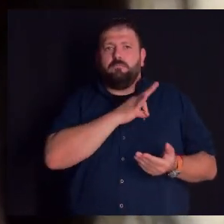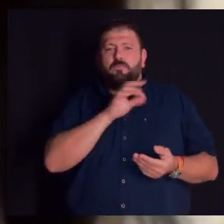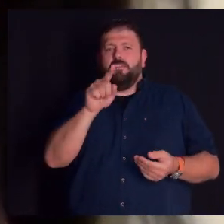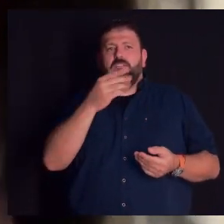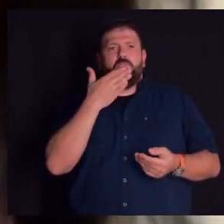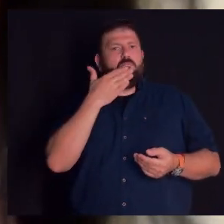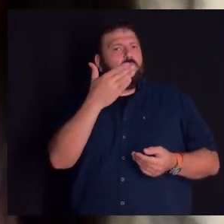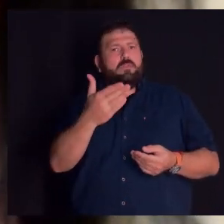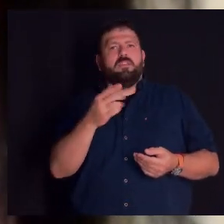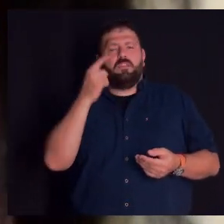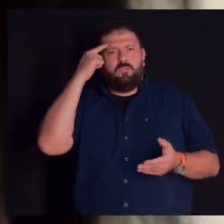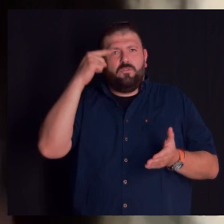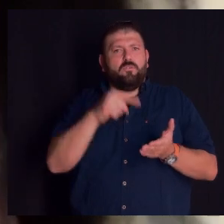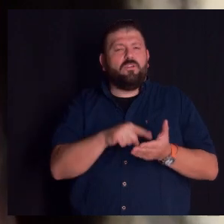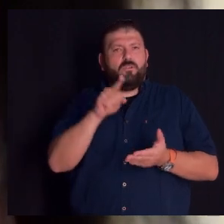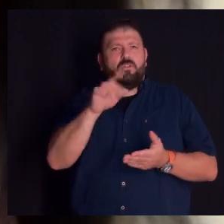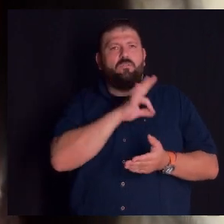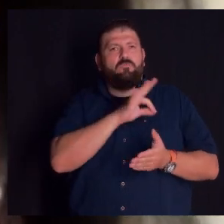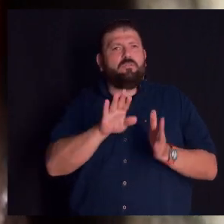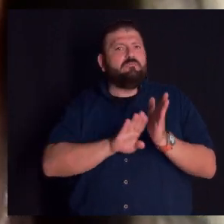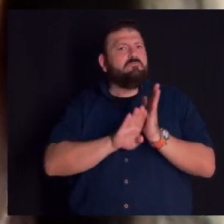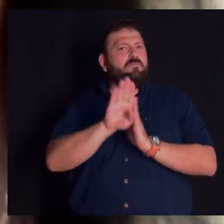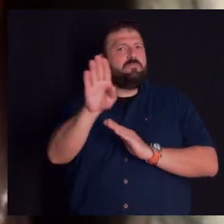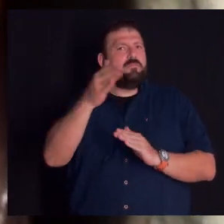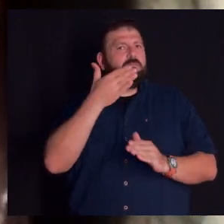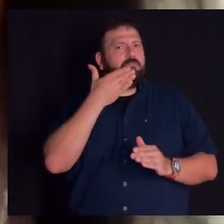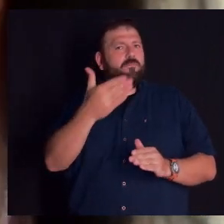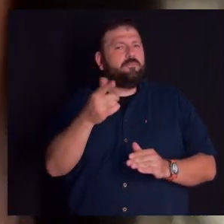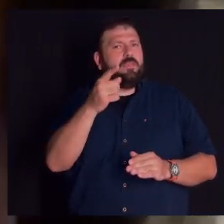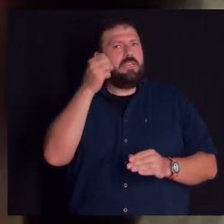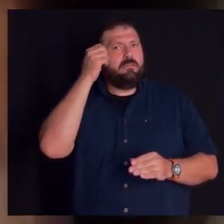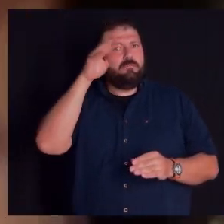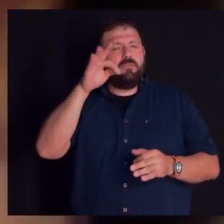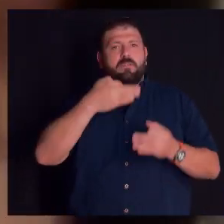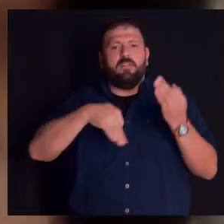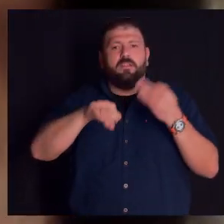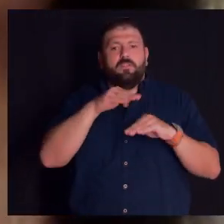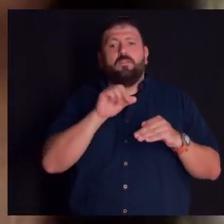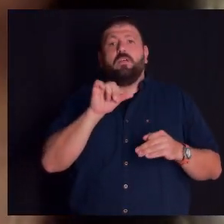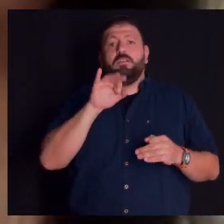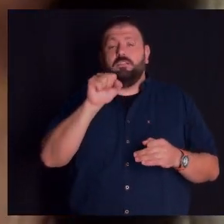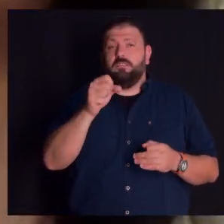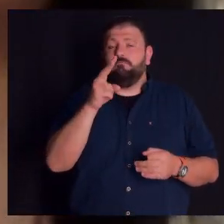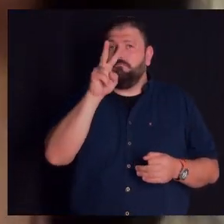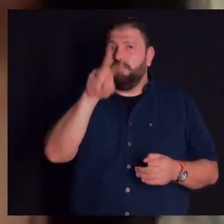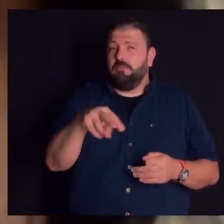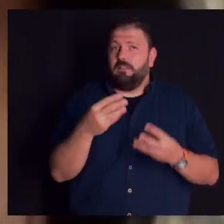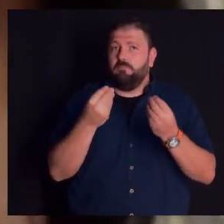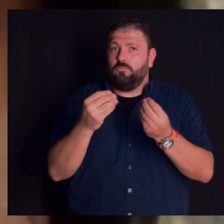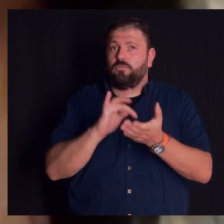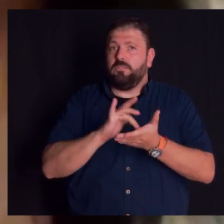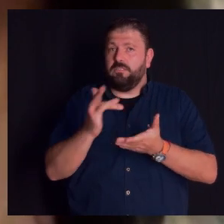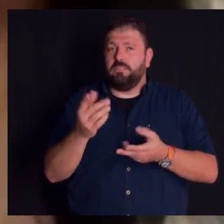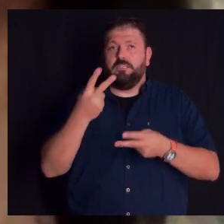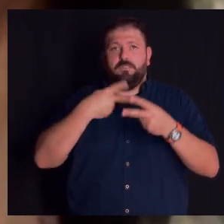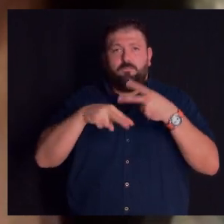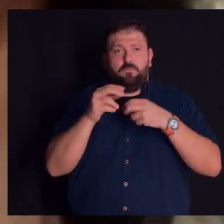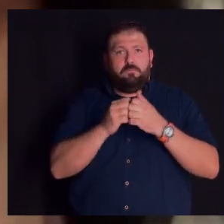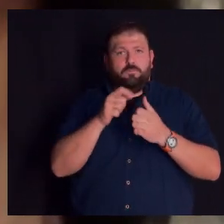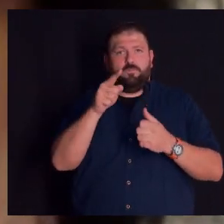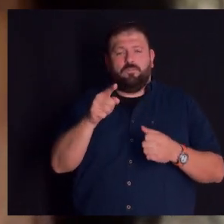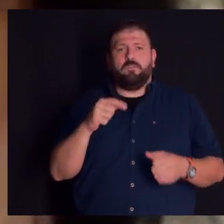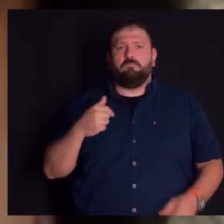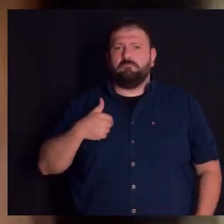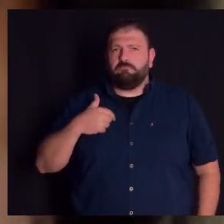Believing in yourself, you are emphasizing this, and I think that's a success for every student in OmniLife. Thank you very much. We go back to